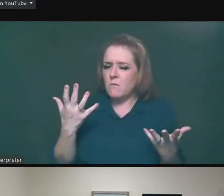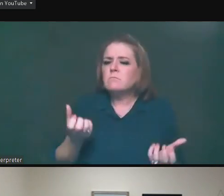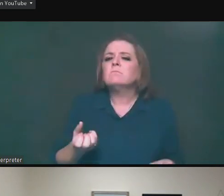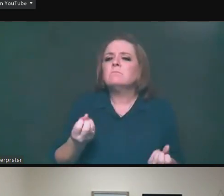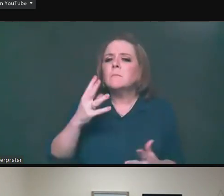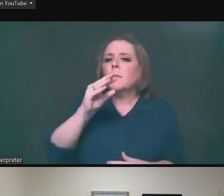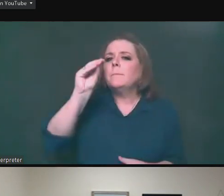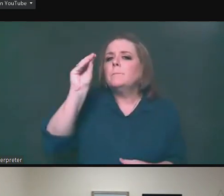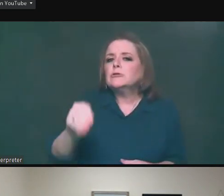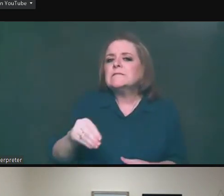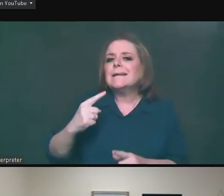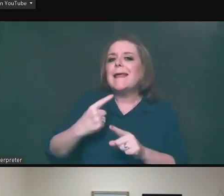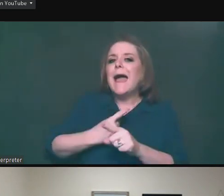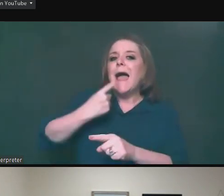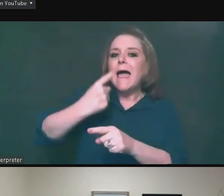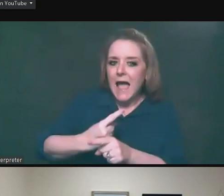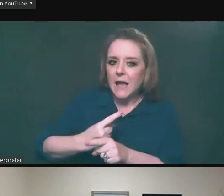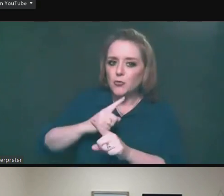Lubbock.